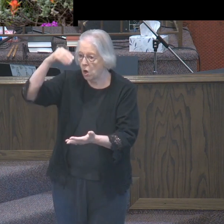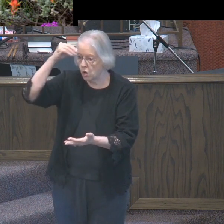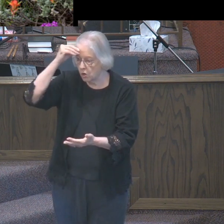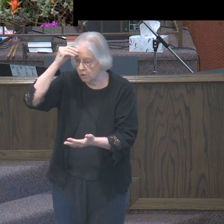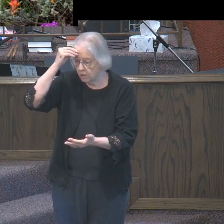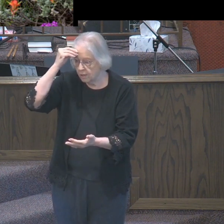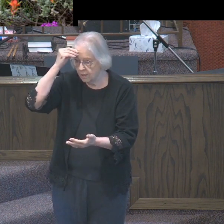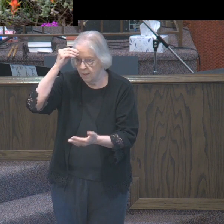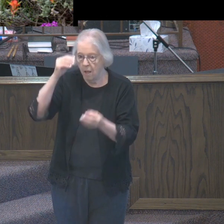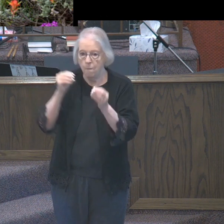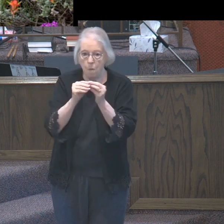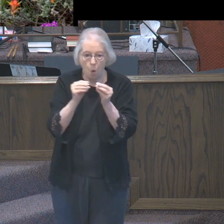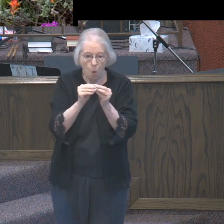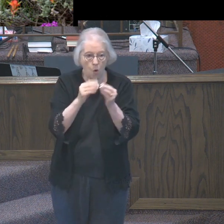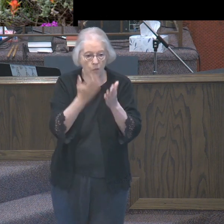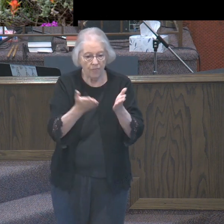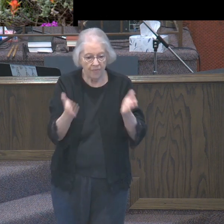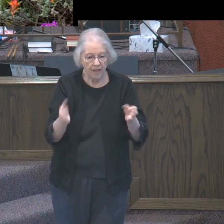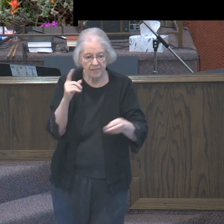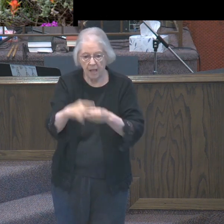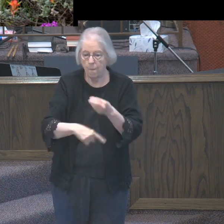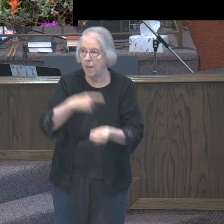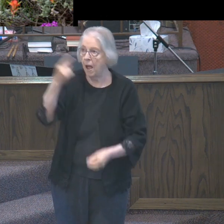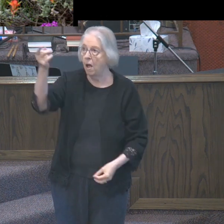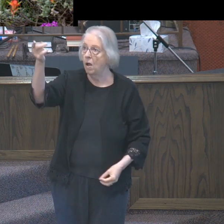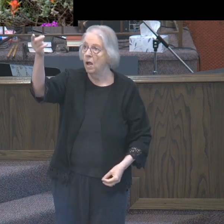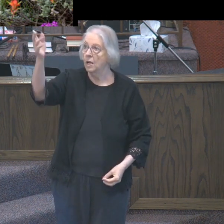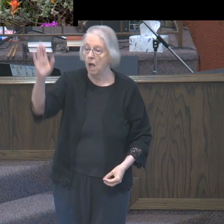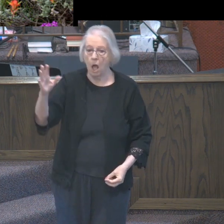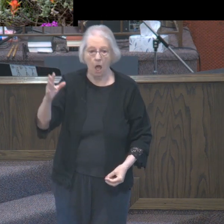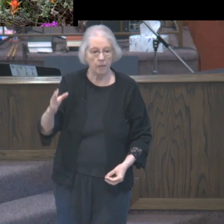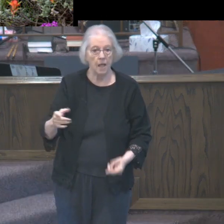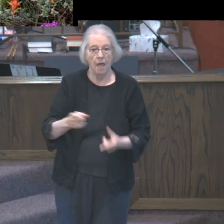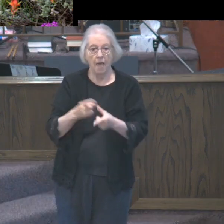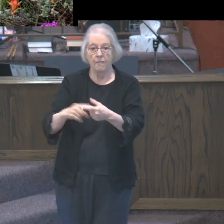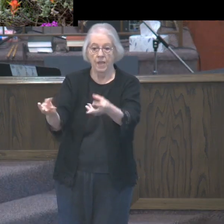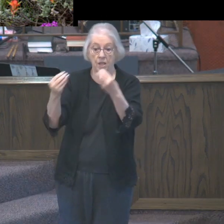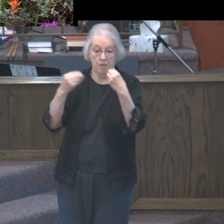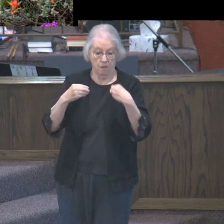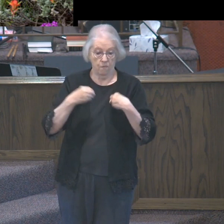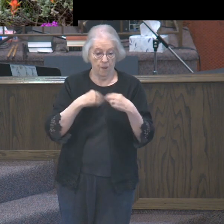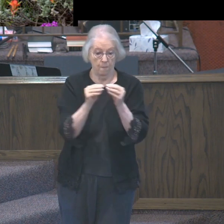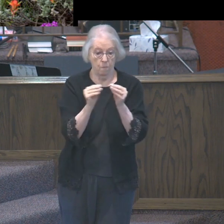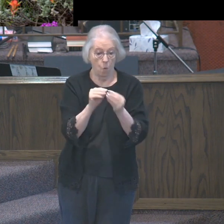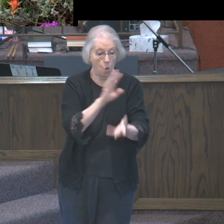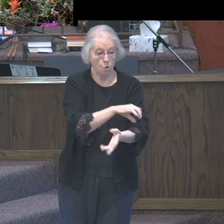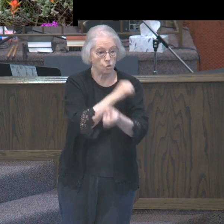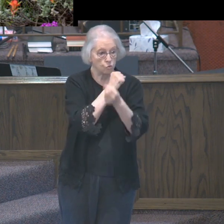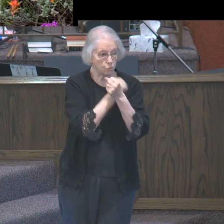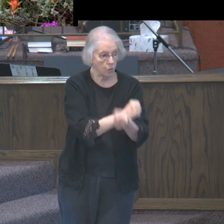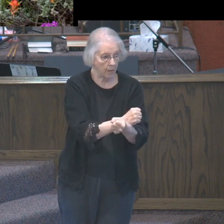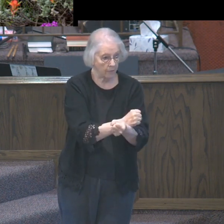God that will strengthen my own beliefs and convictions about